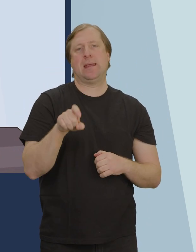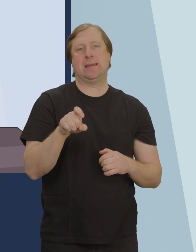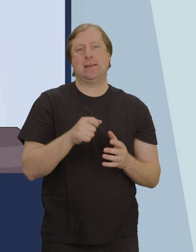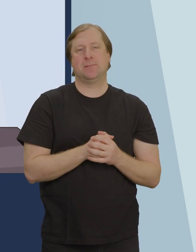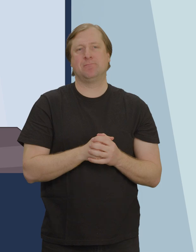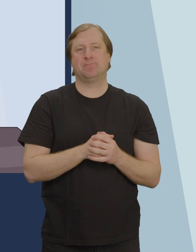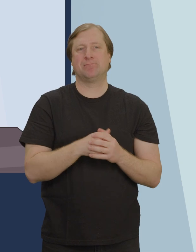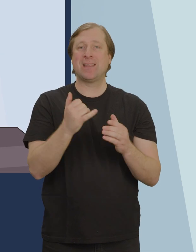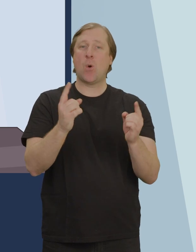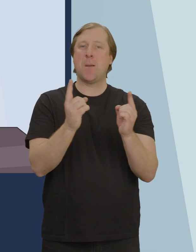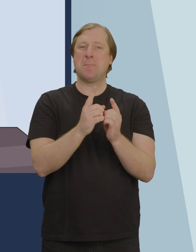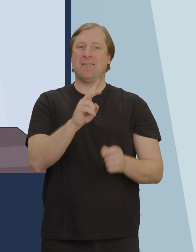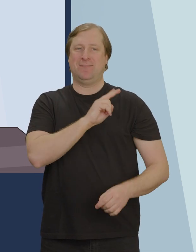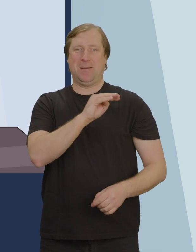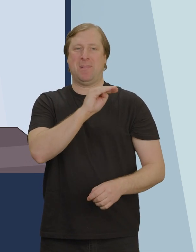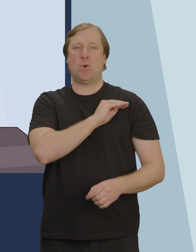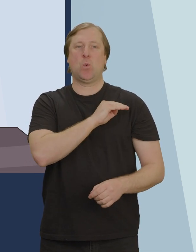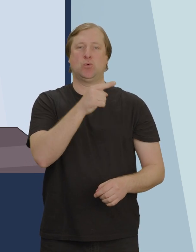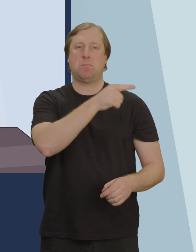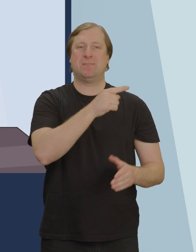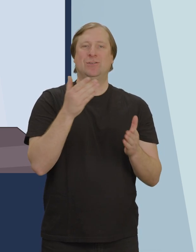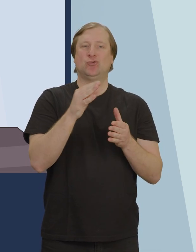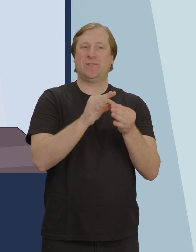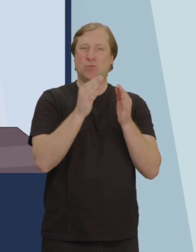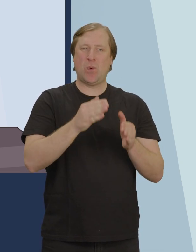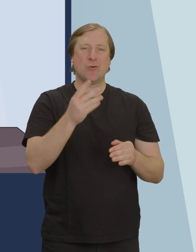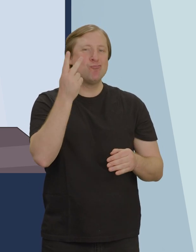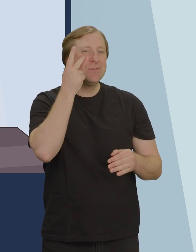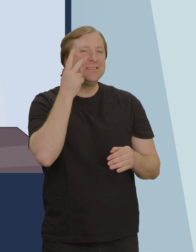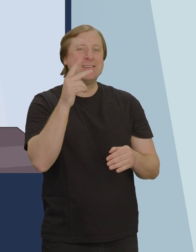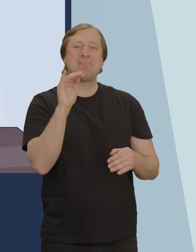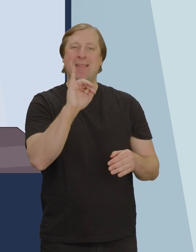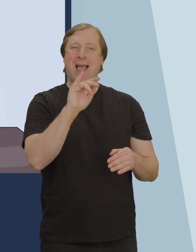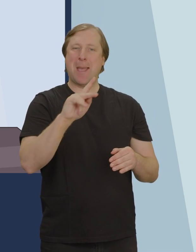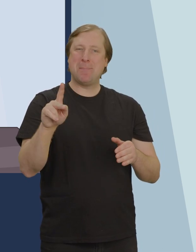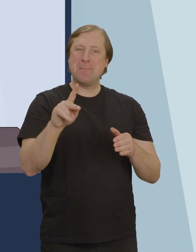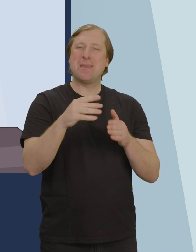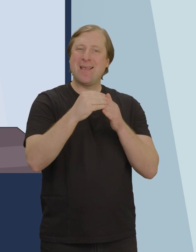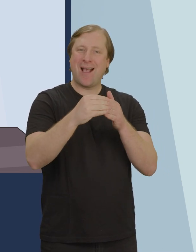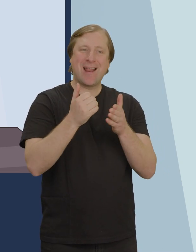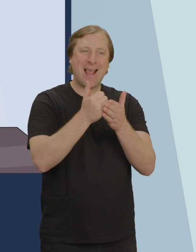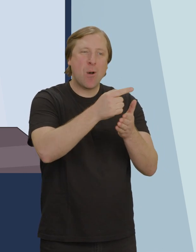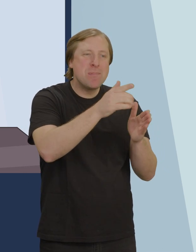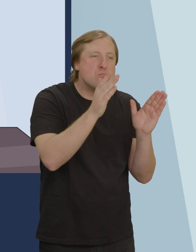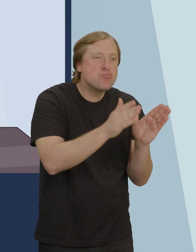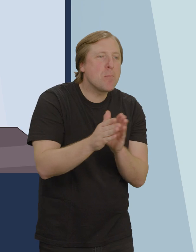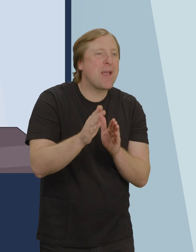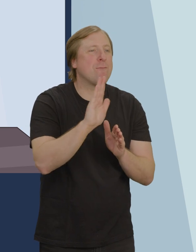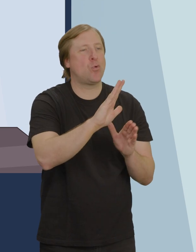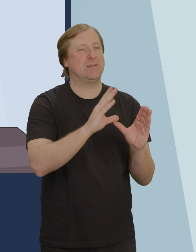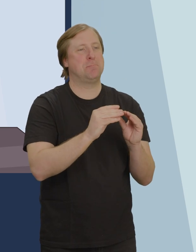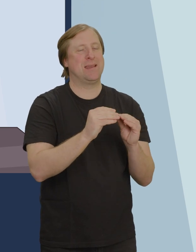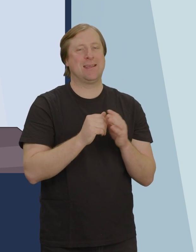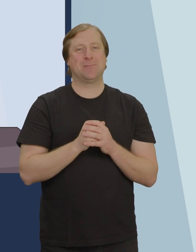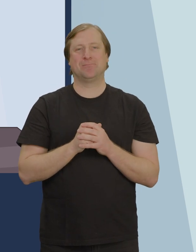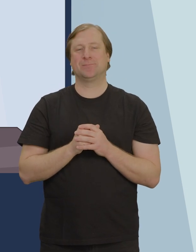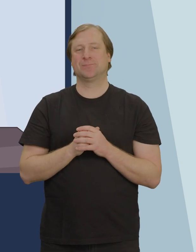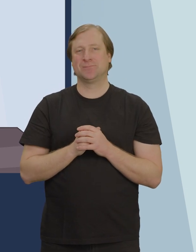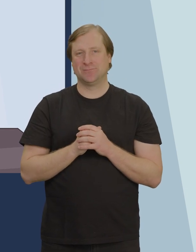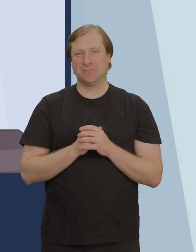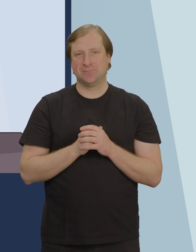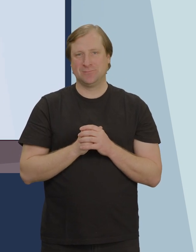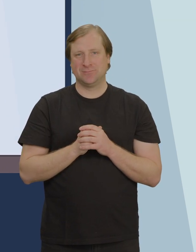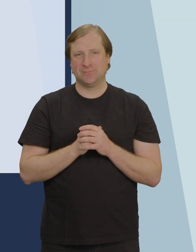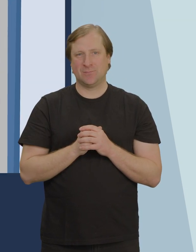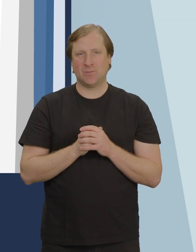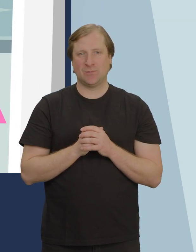need. Let's meet Vinny, a service coordinator, to see how this IPP guide helps him prepare for an upcoming IPP